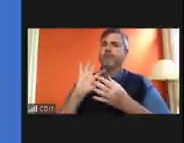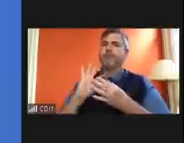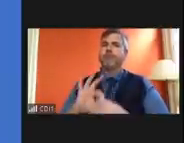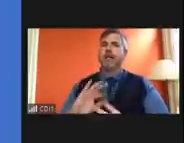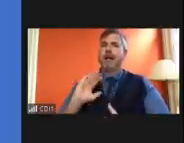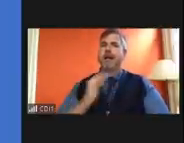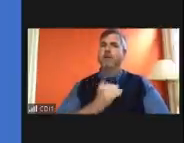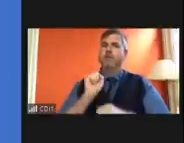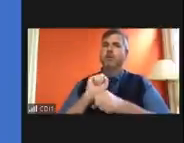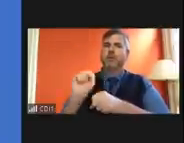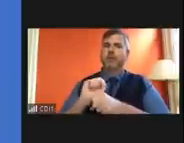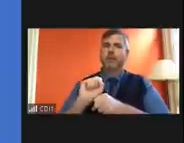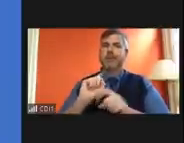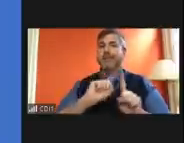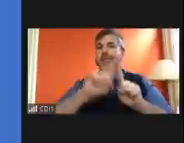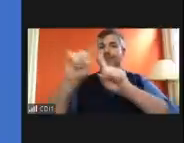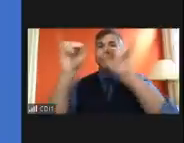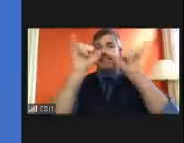Marin County.